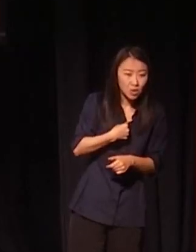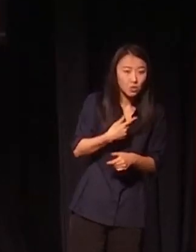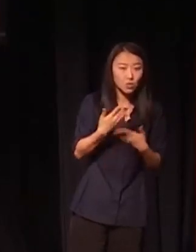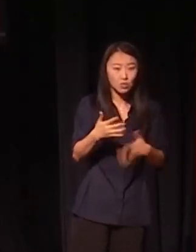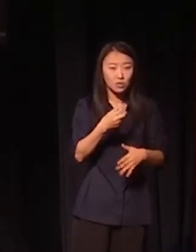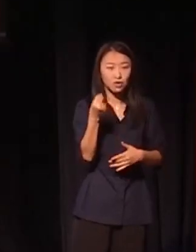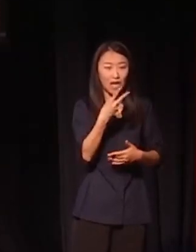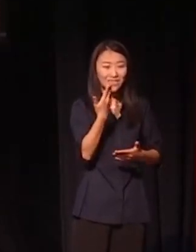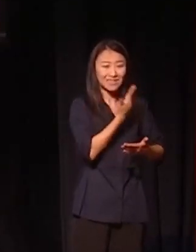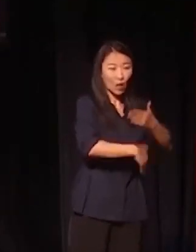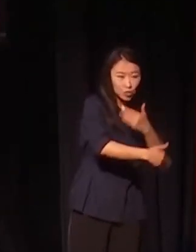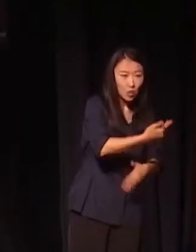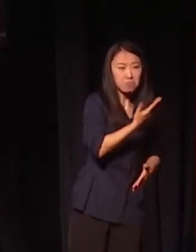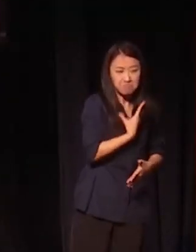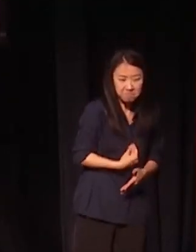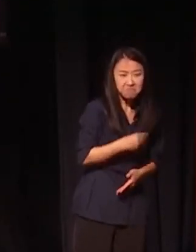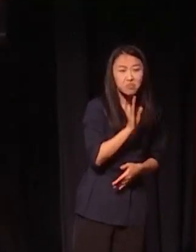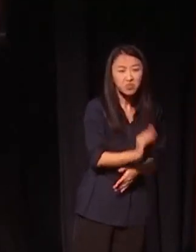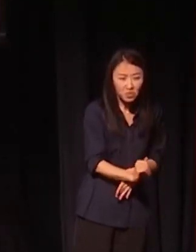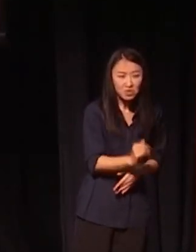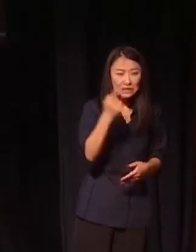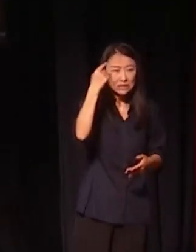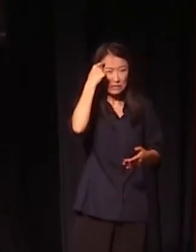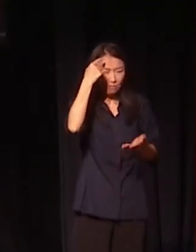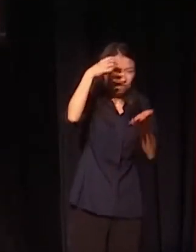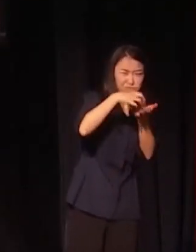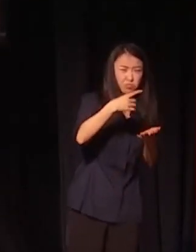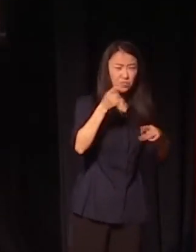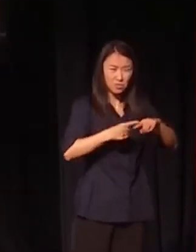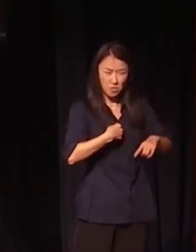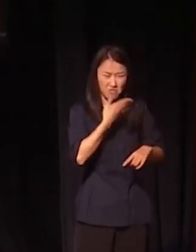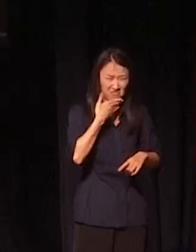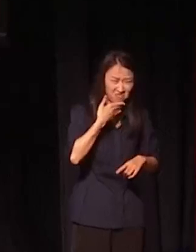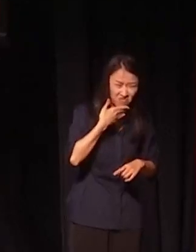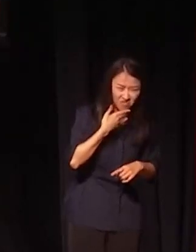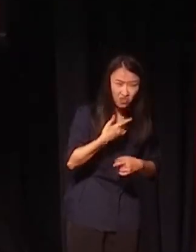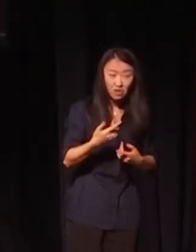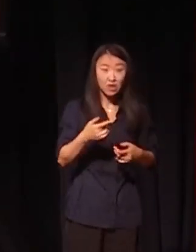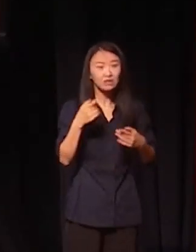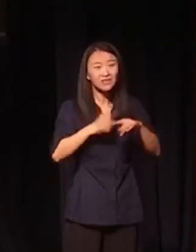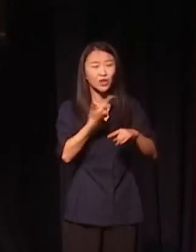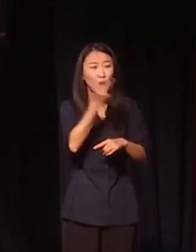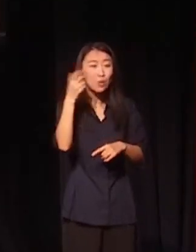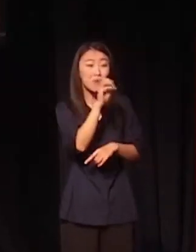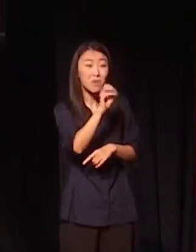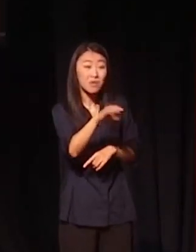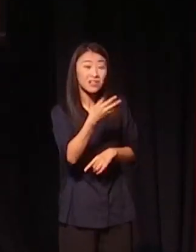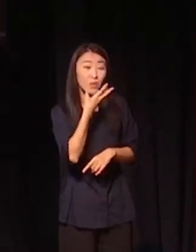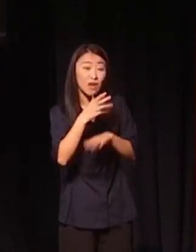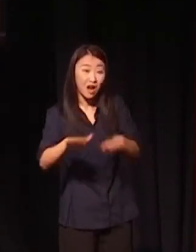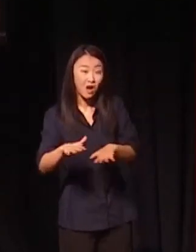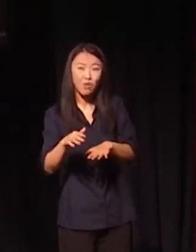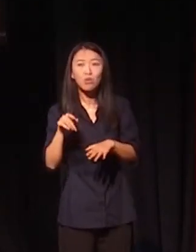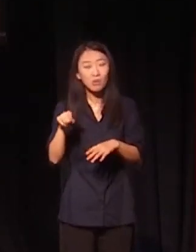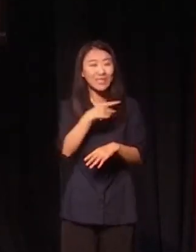say to me, well, didn't you interpret from a very young age? And I used to say, well, no, not really. And then I realised actually that I did,